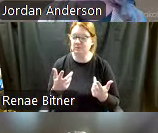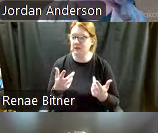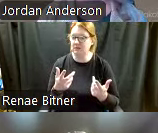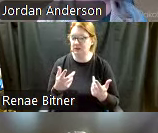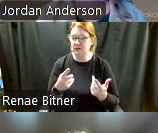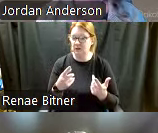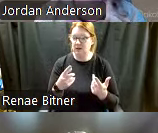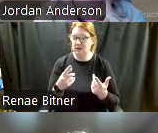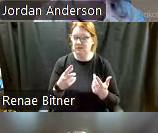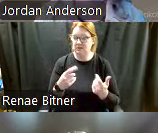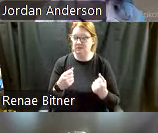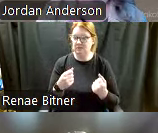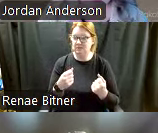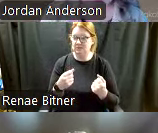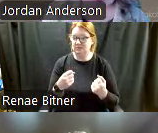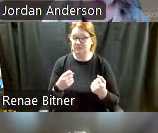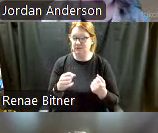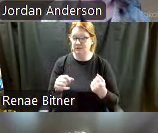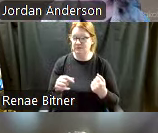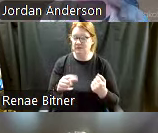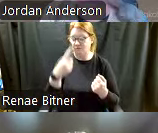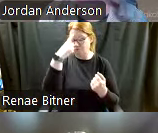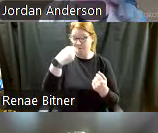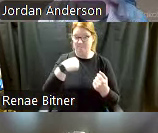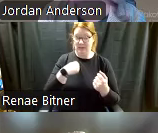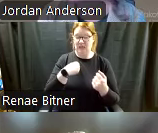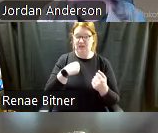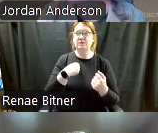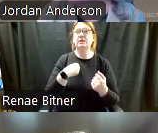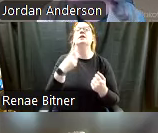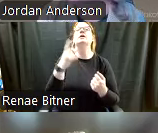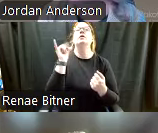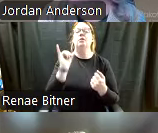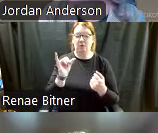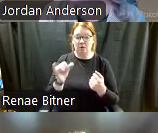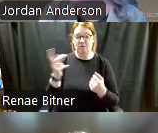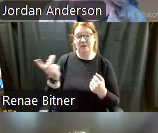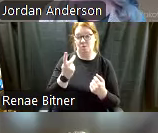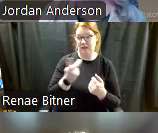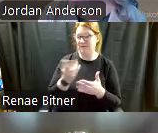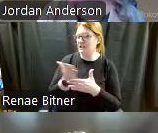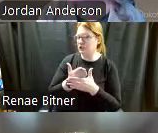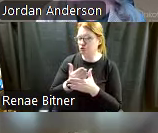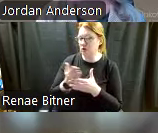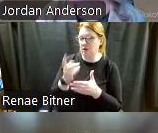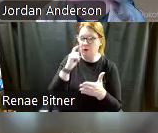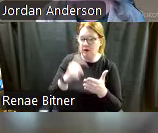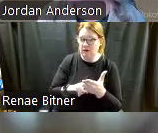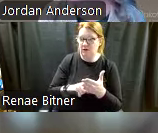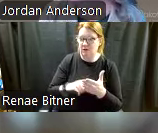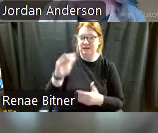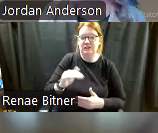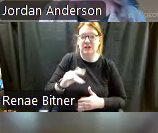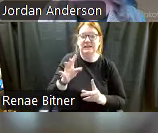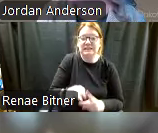it actually really, it really brought it together for me. It shows that we have the shared recognition that a child is a unique